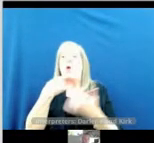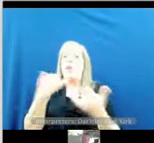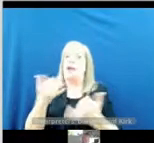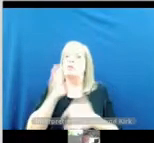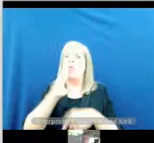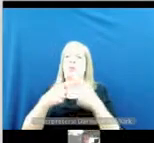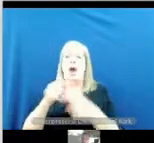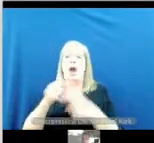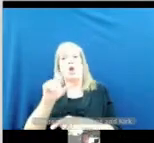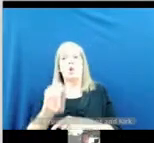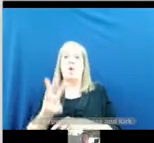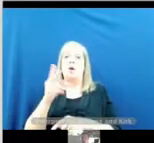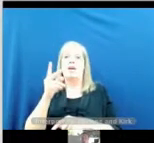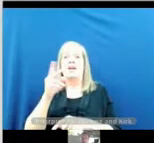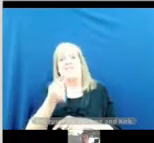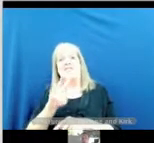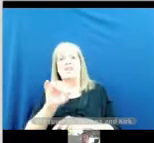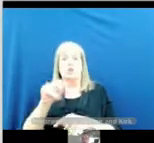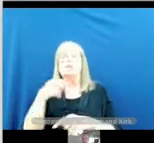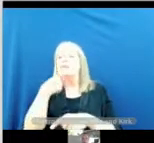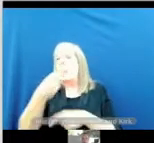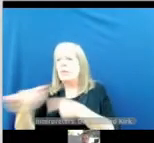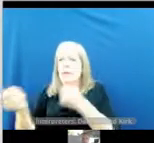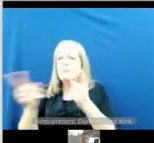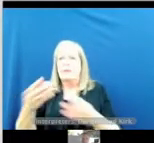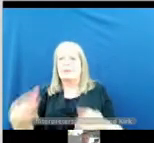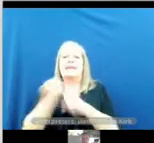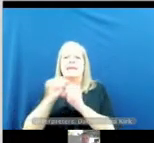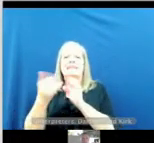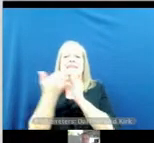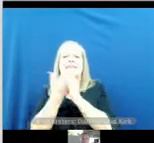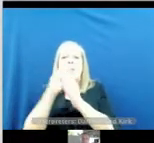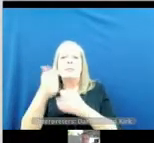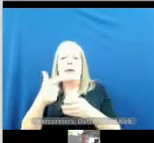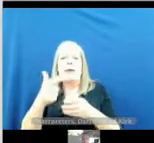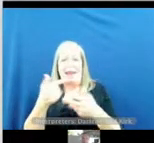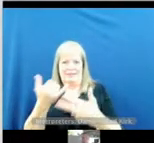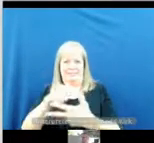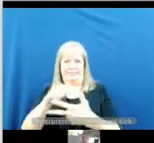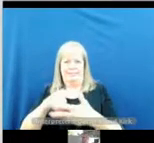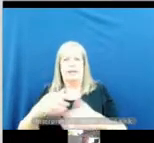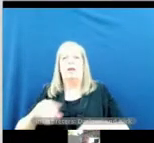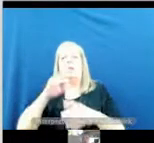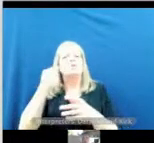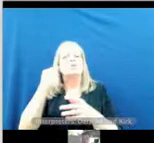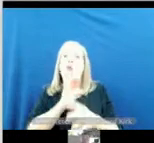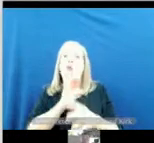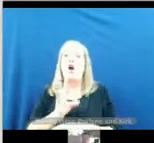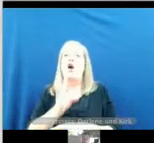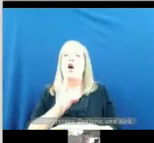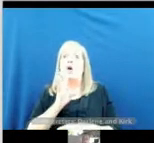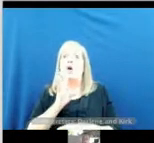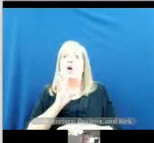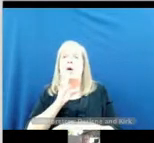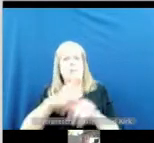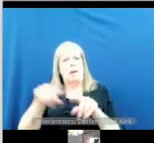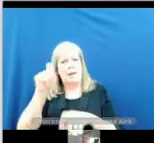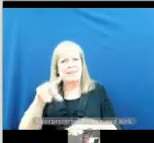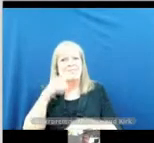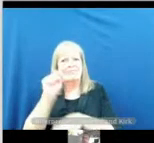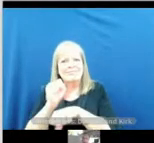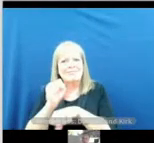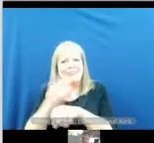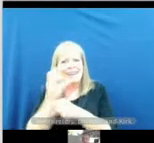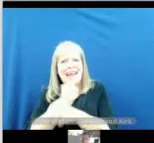about things and talk about them and talk about them until you actually sort of get your feet wet and get an idea of, aha, now I'm the